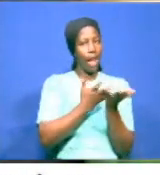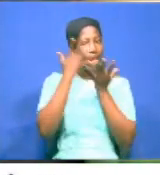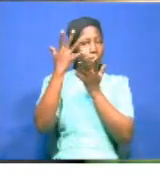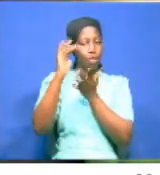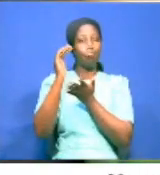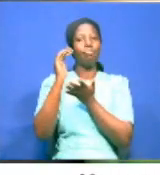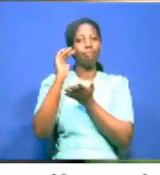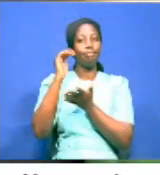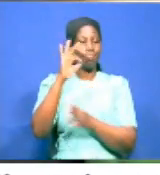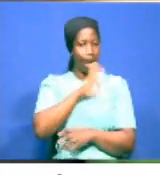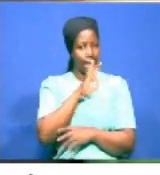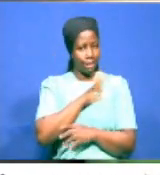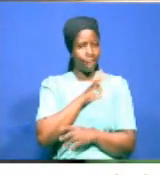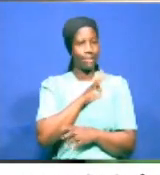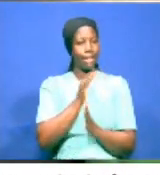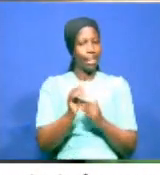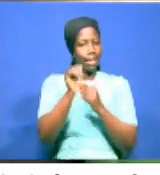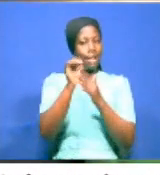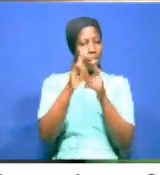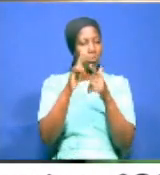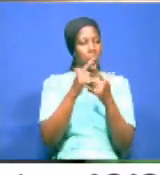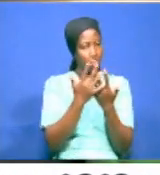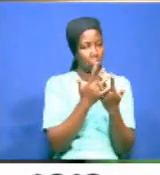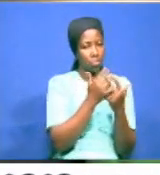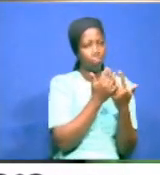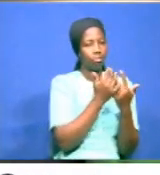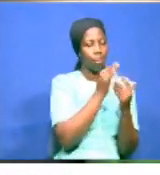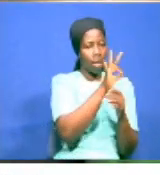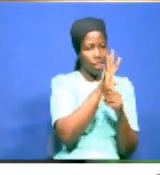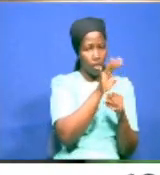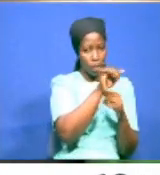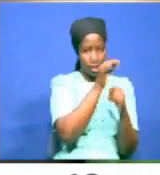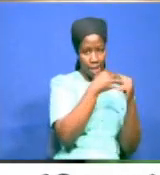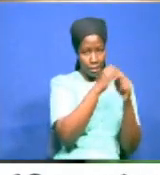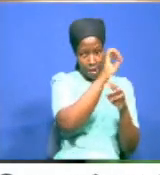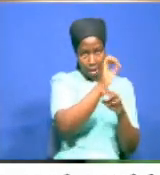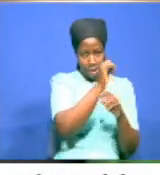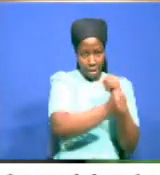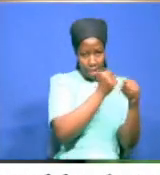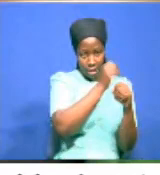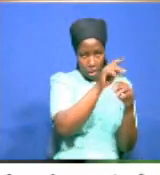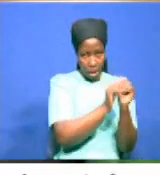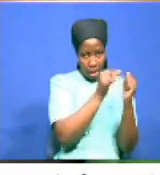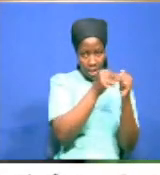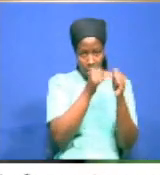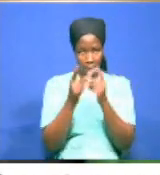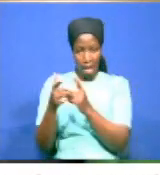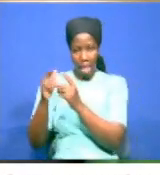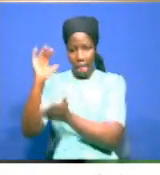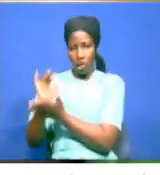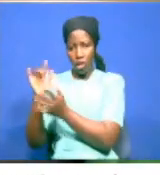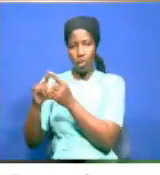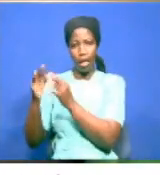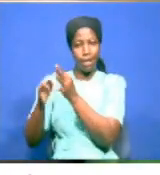to deterioration of export-import ratio from 34.8% in 2018 to 33%